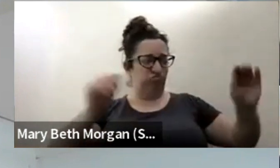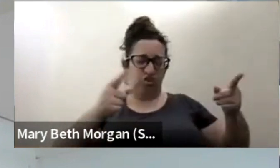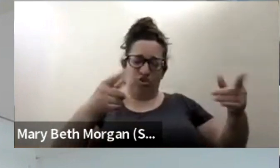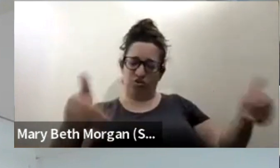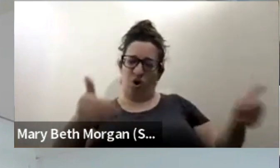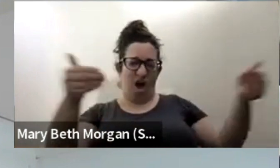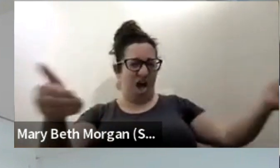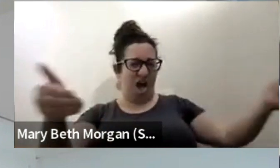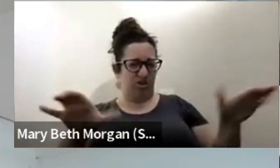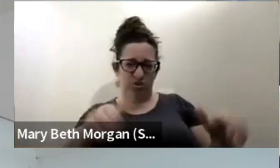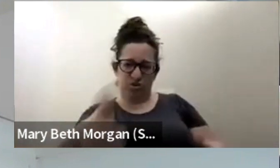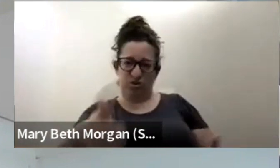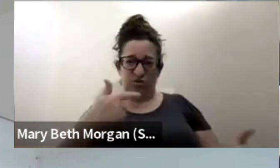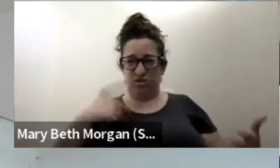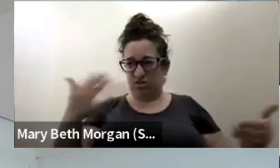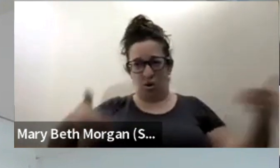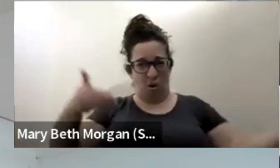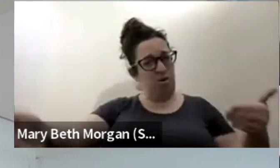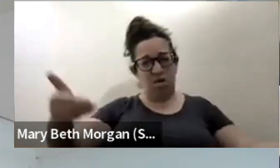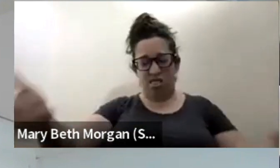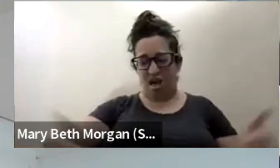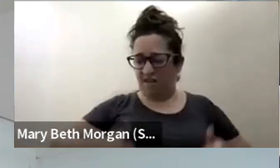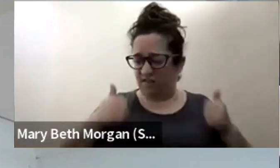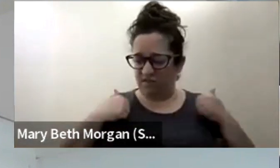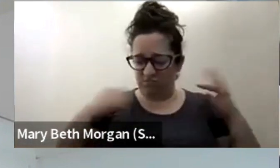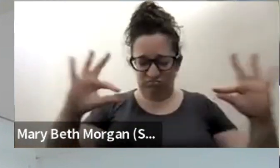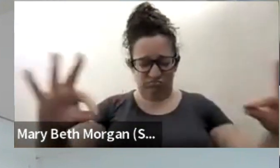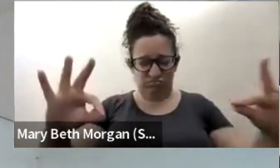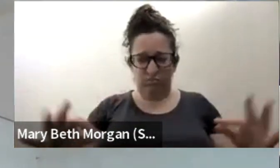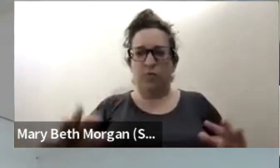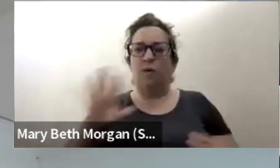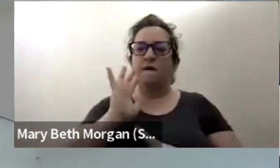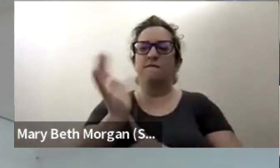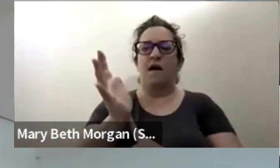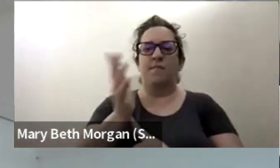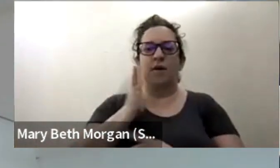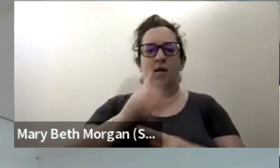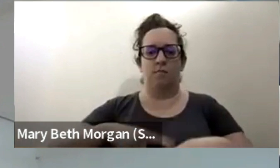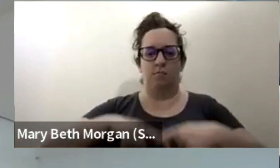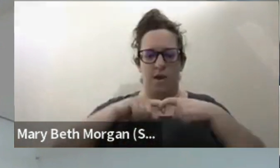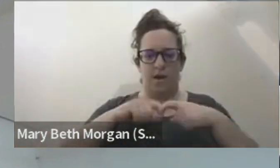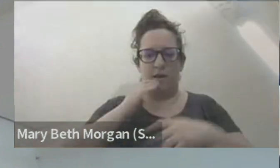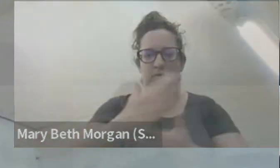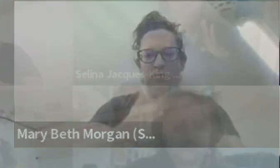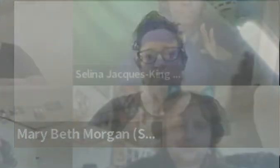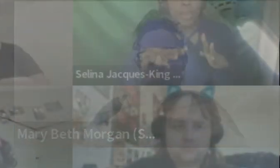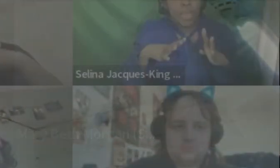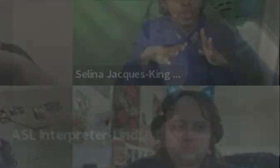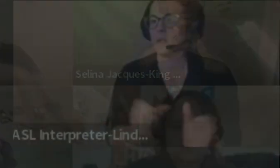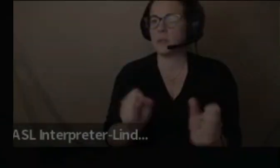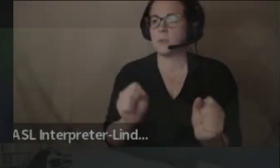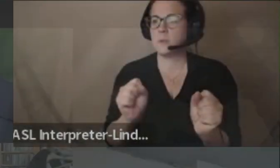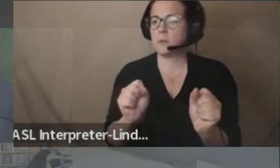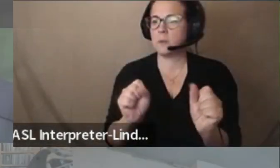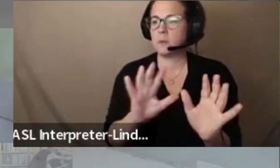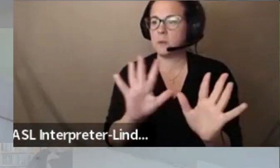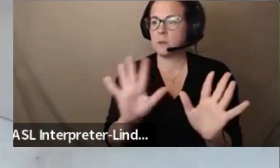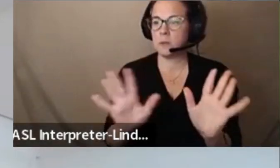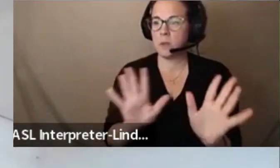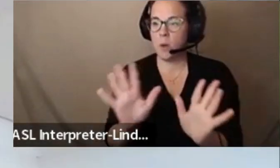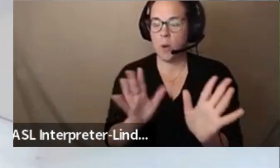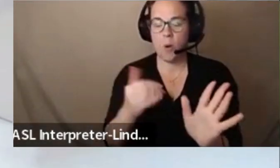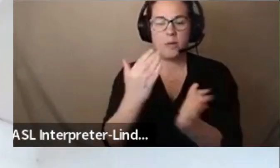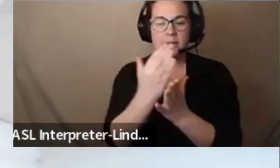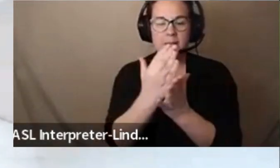really. Just get on with your life. Let's have a quick 5-minute break, because I know some people need rest.